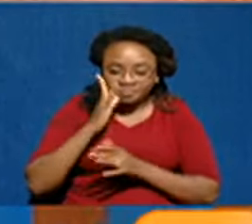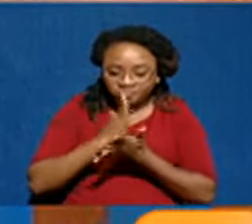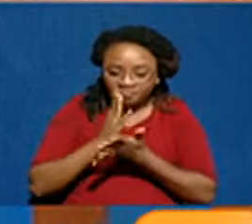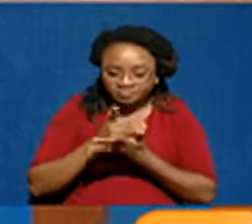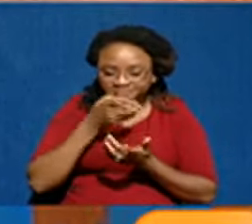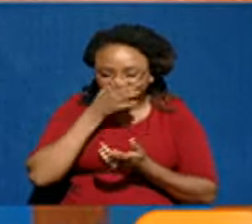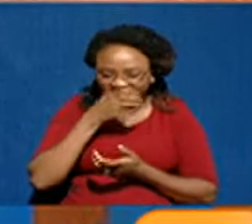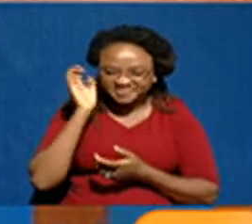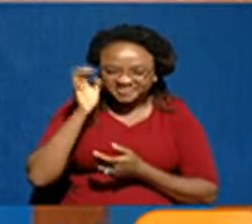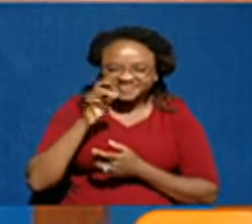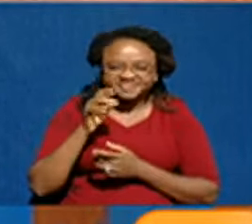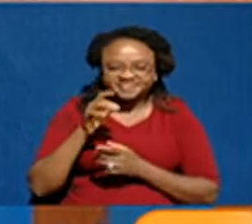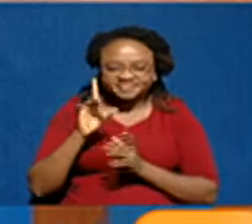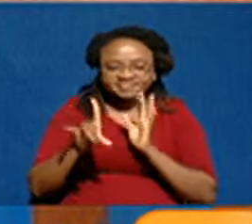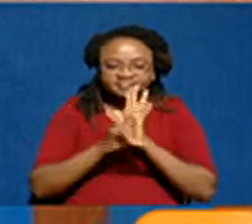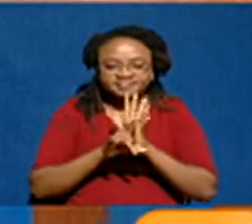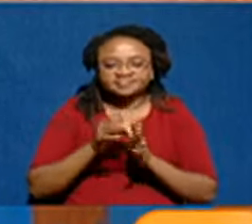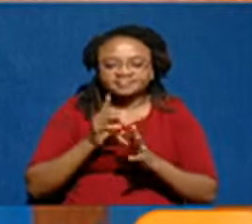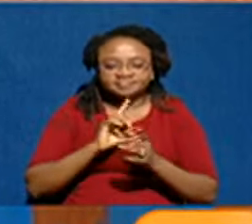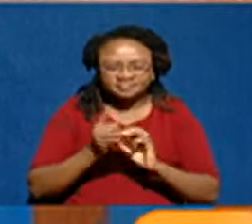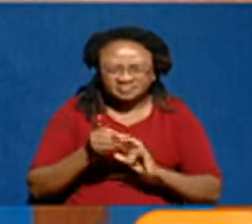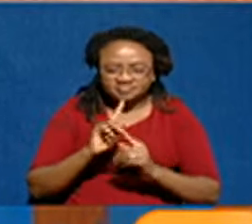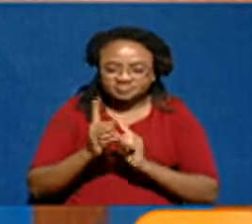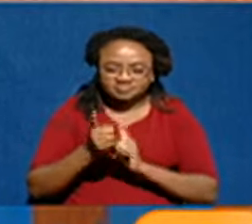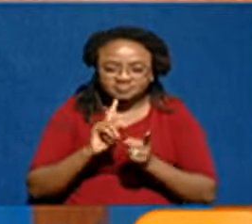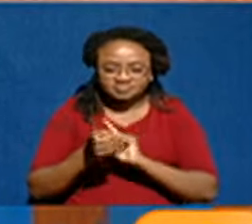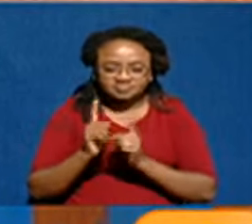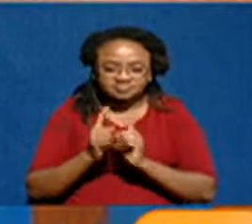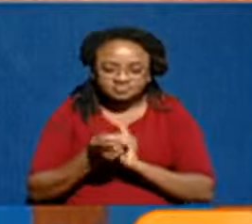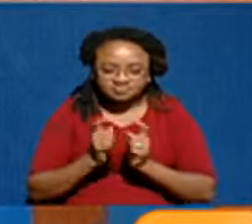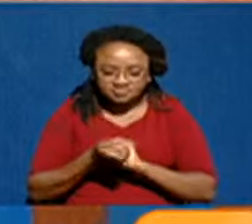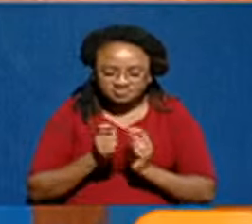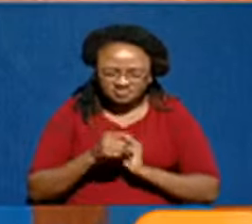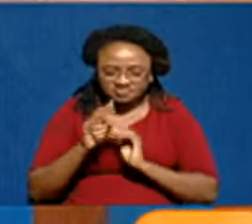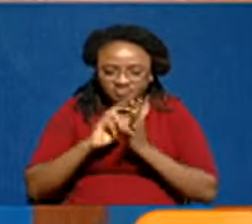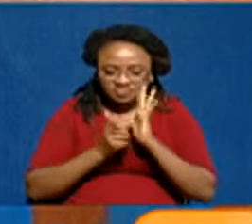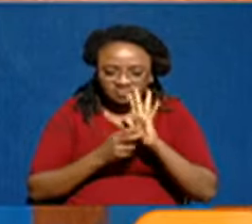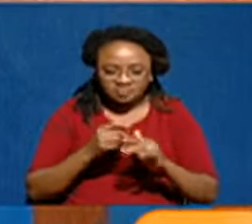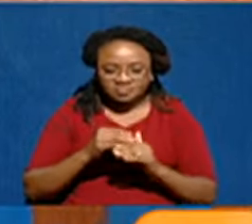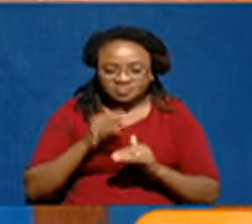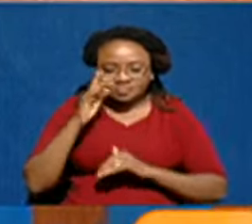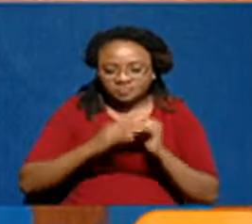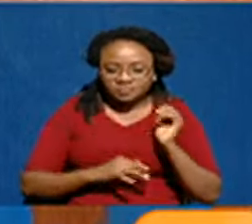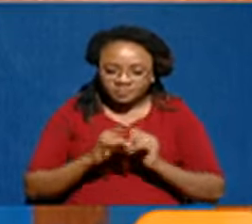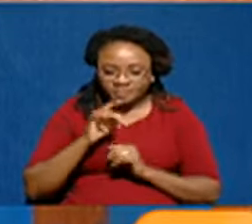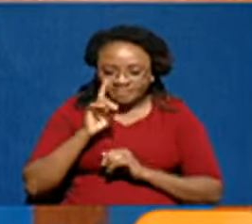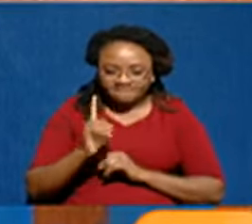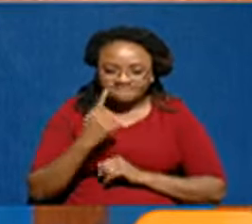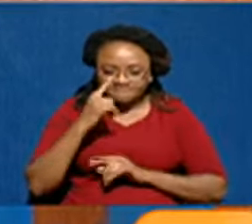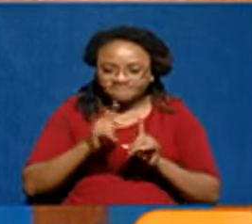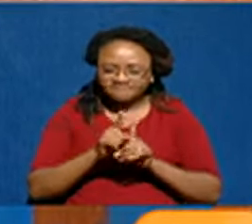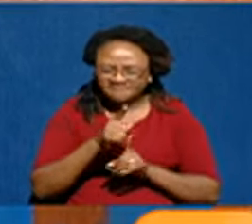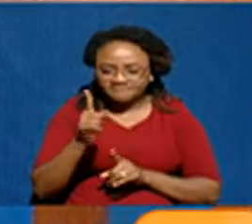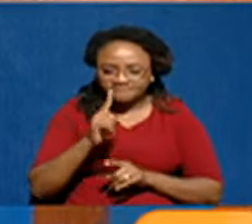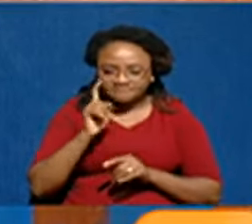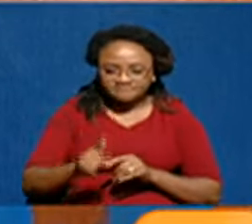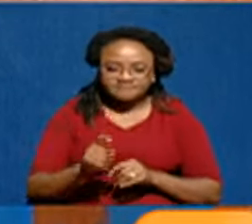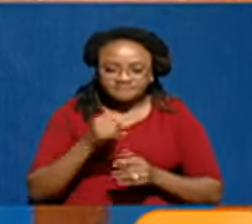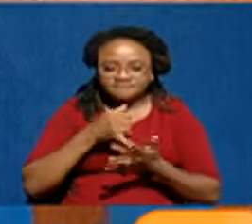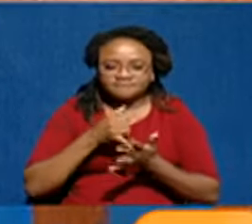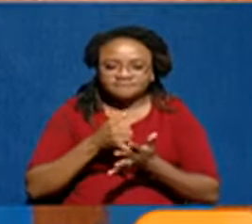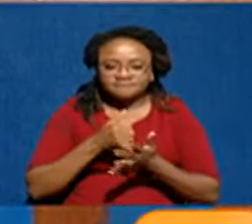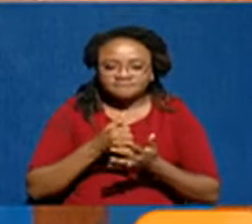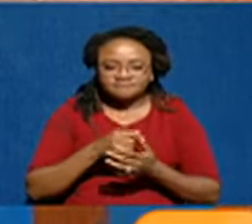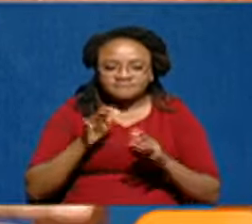the contract more than once, as provided in the law. And so we are saying they must be put on a permanent and pensionable